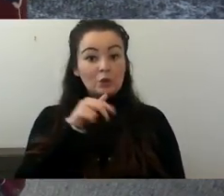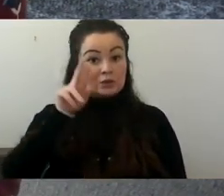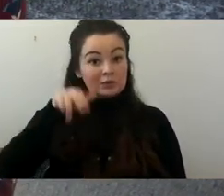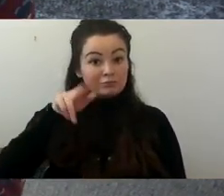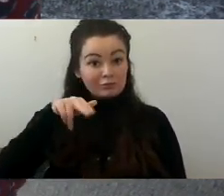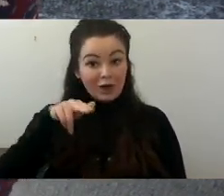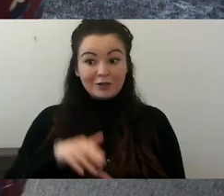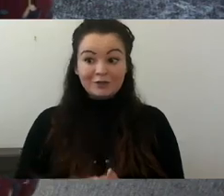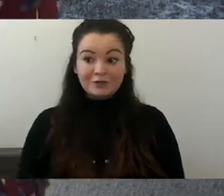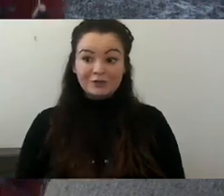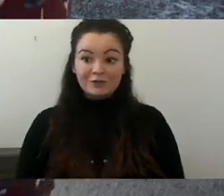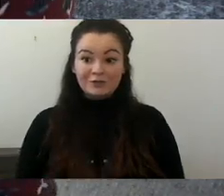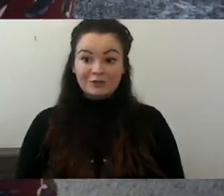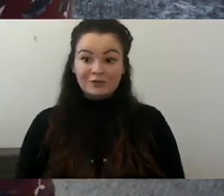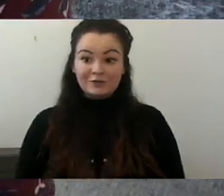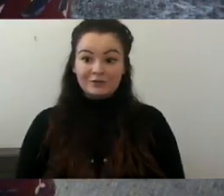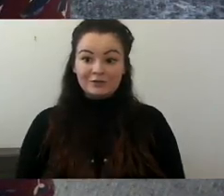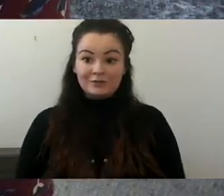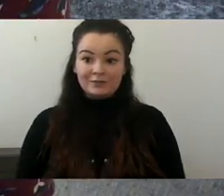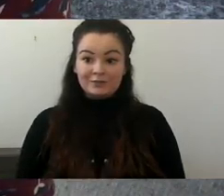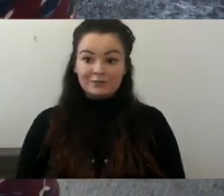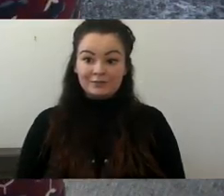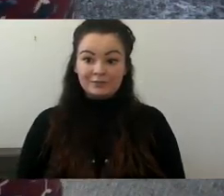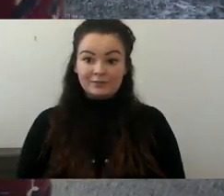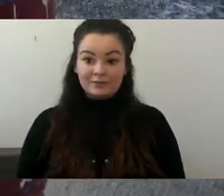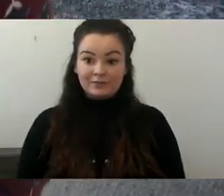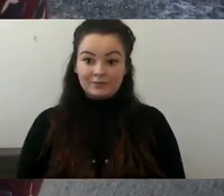If you want to use a brush,